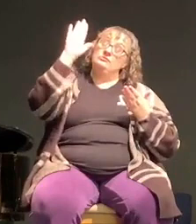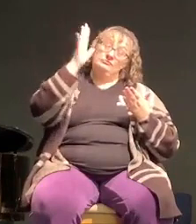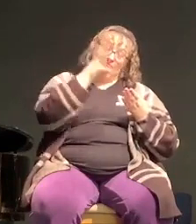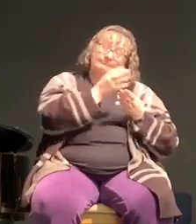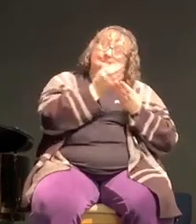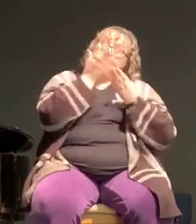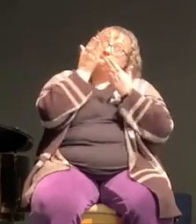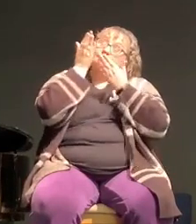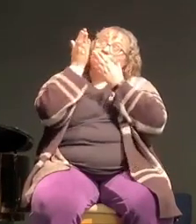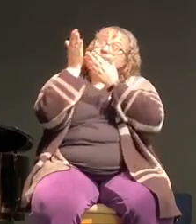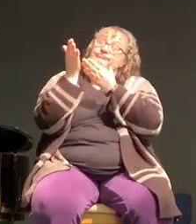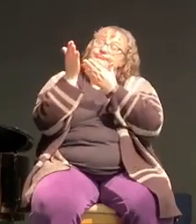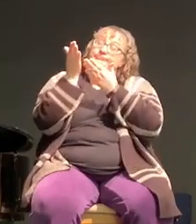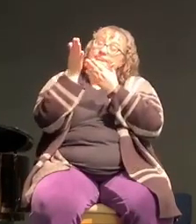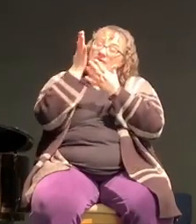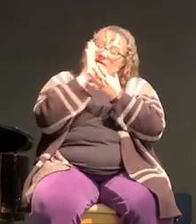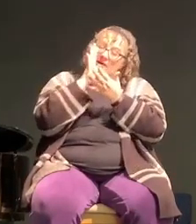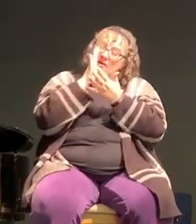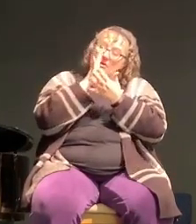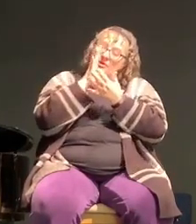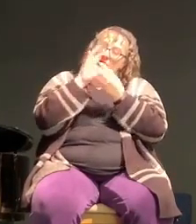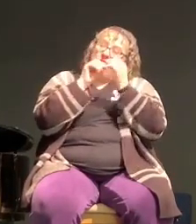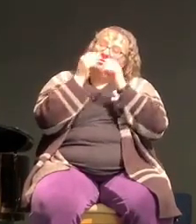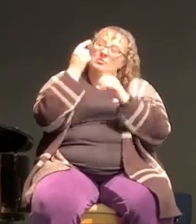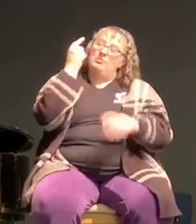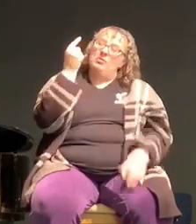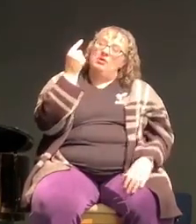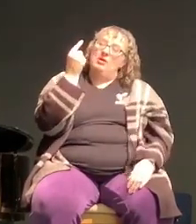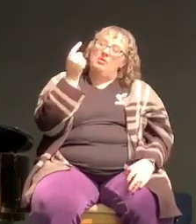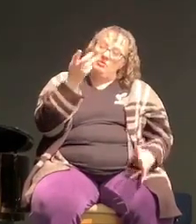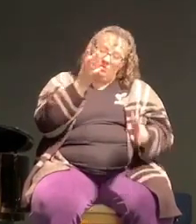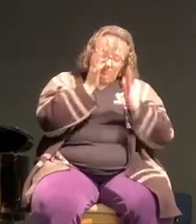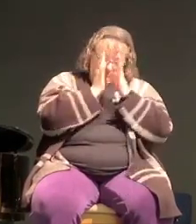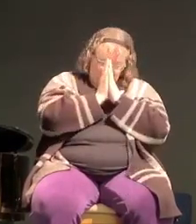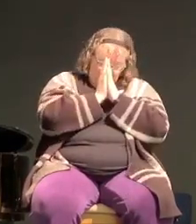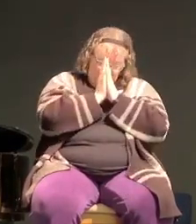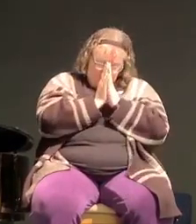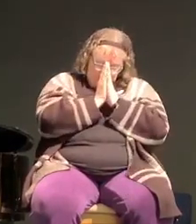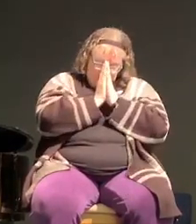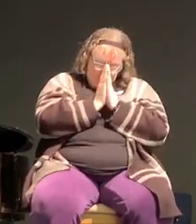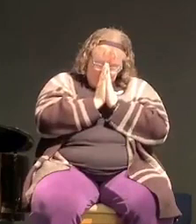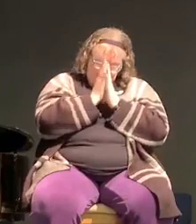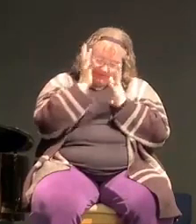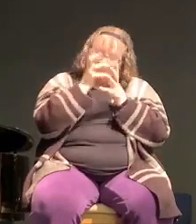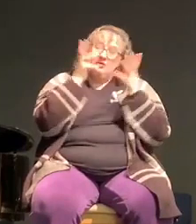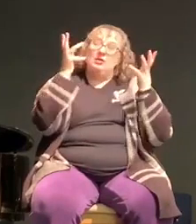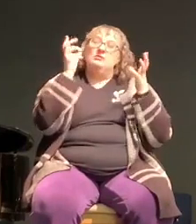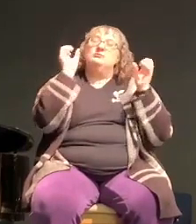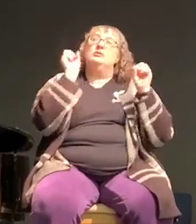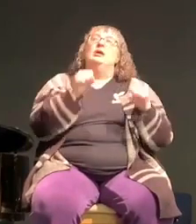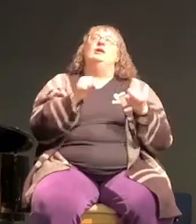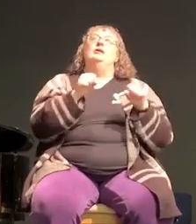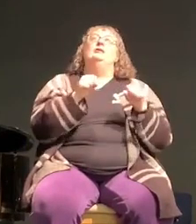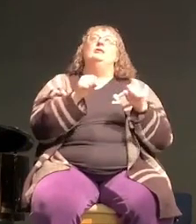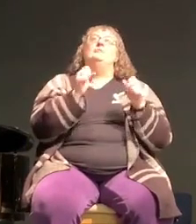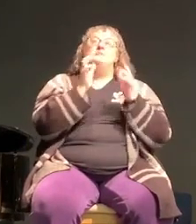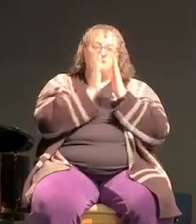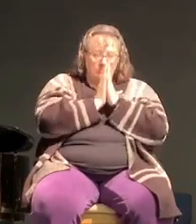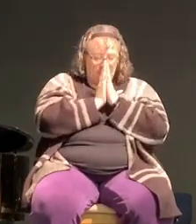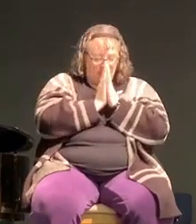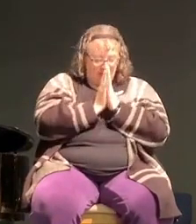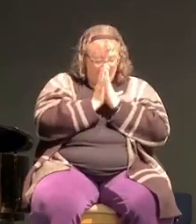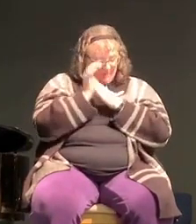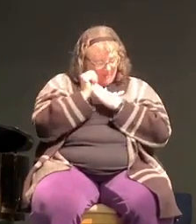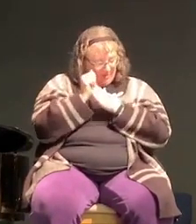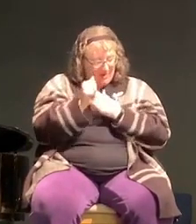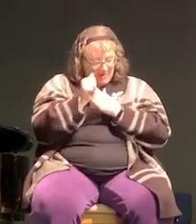hand it over to Him and say, God, you are number one. I want you to pray to Him as much as you can. I want you to pray for guidance